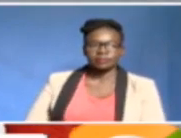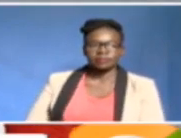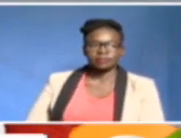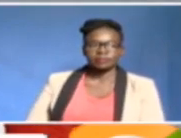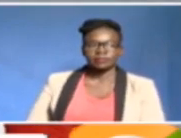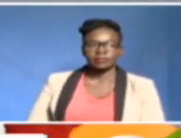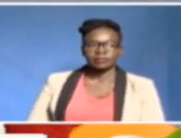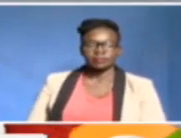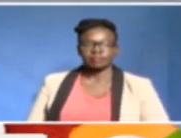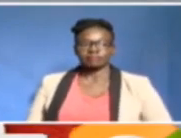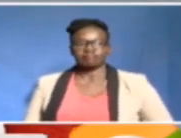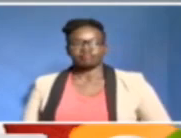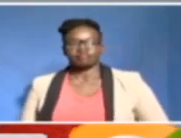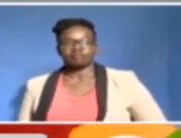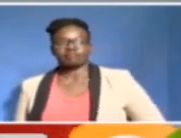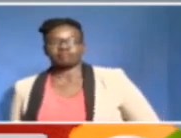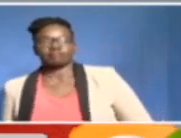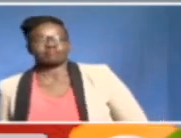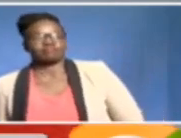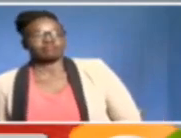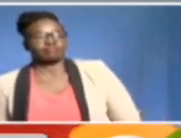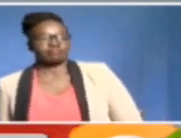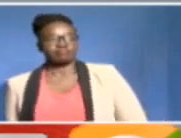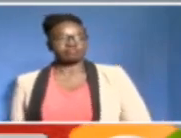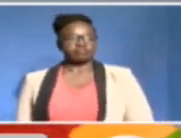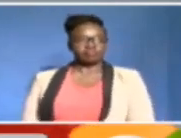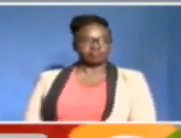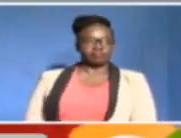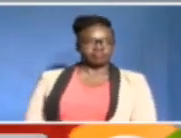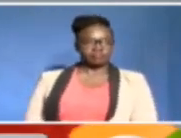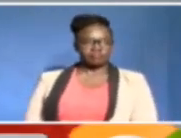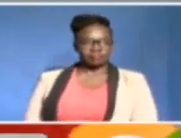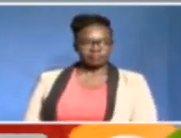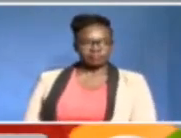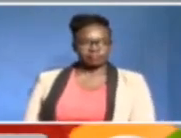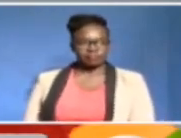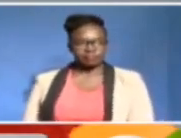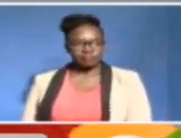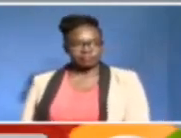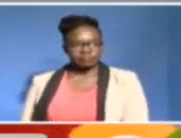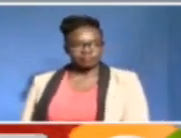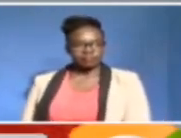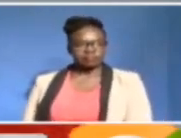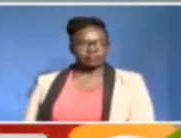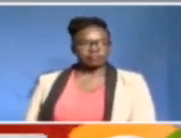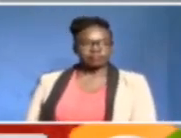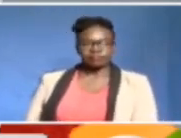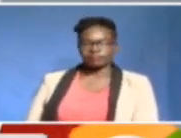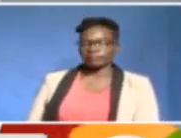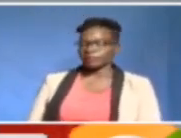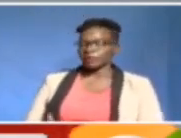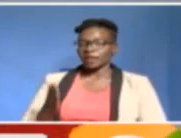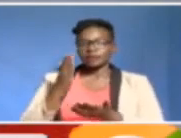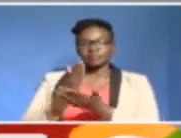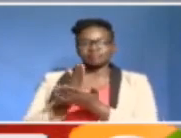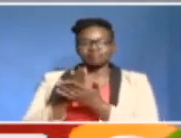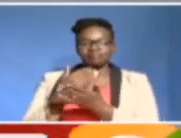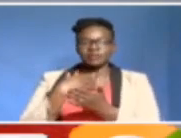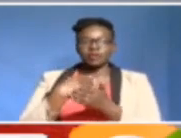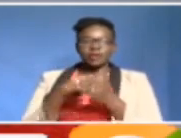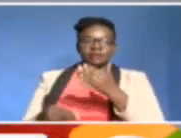experience from Bridget. Yeah, I think I have, you know, nothing really much to add, because I think this